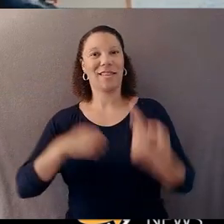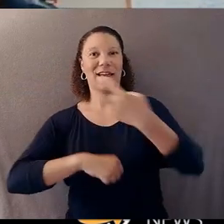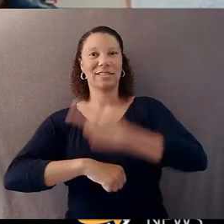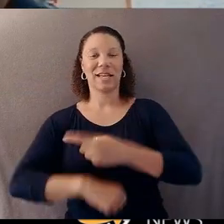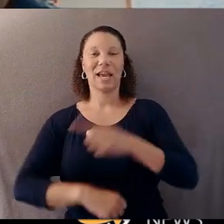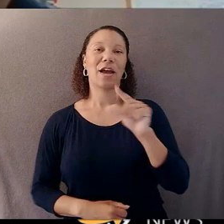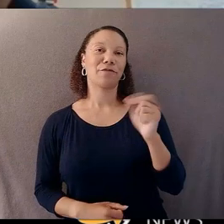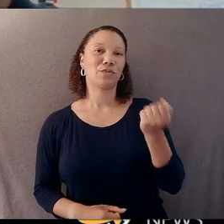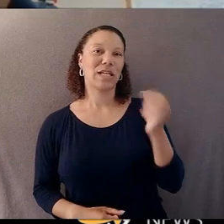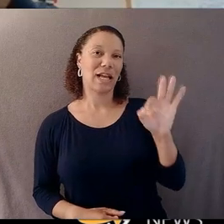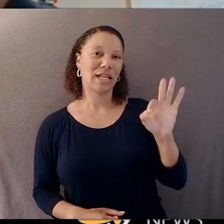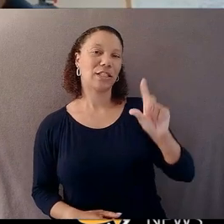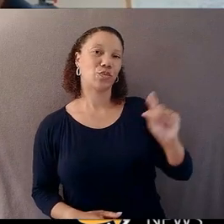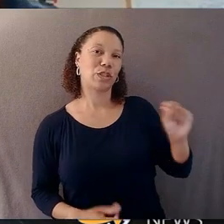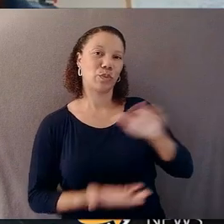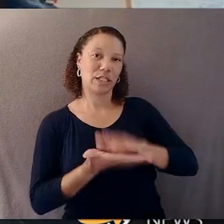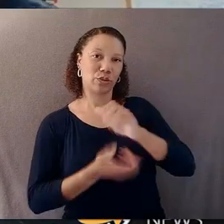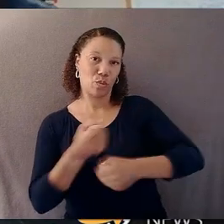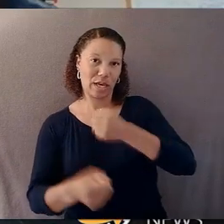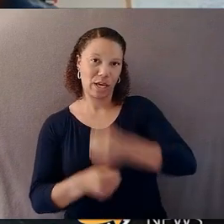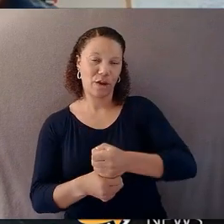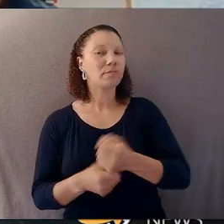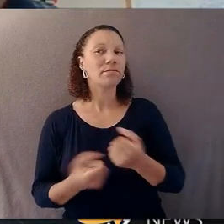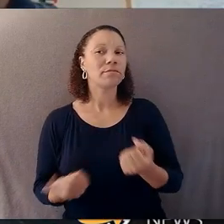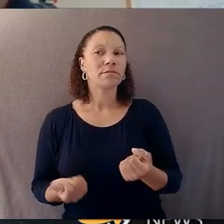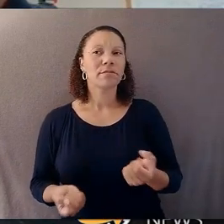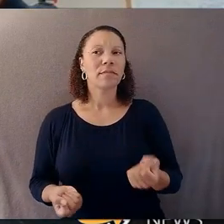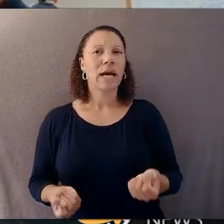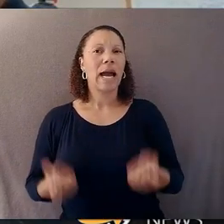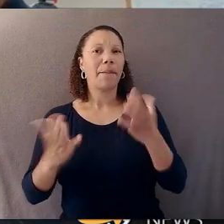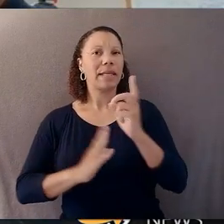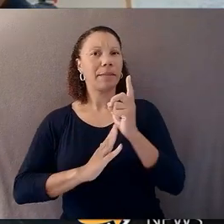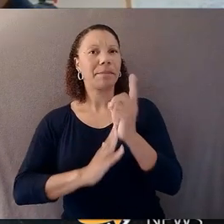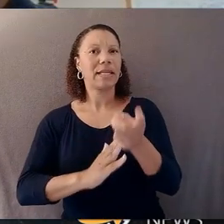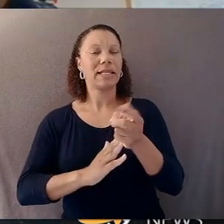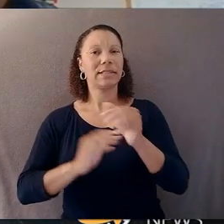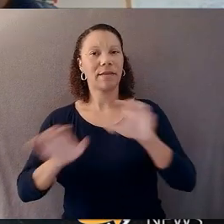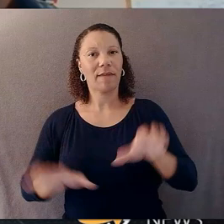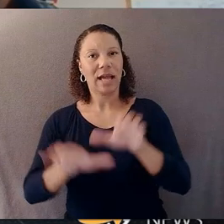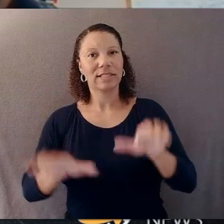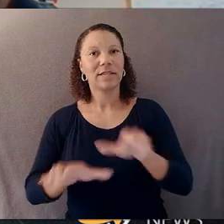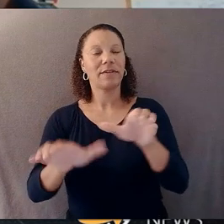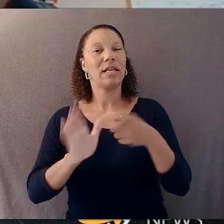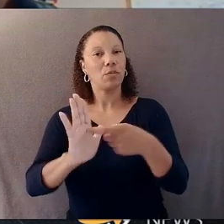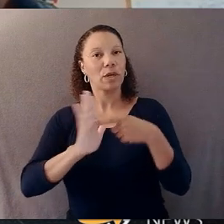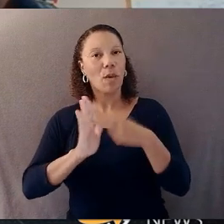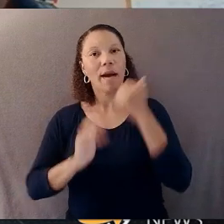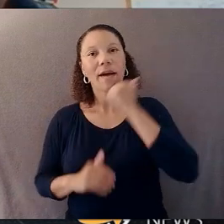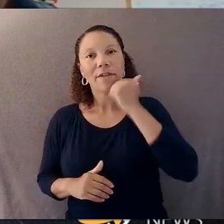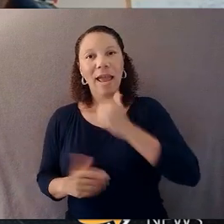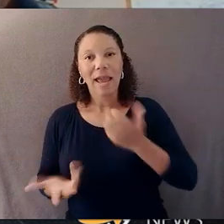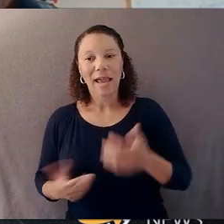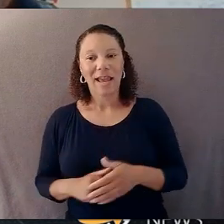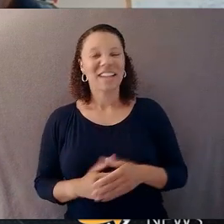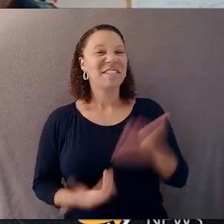the 2019-2020 school year. So how much activity do kids need every day? It might